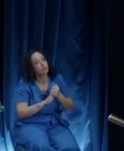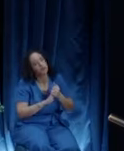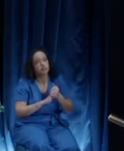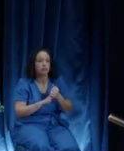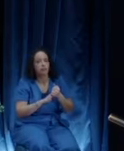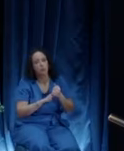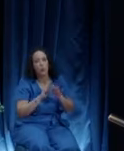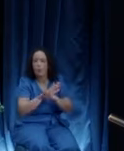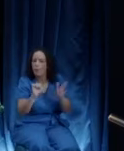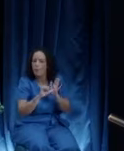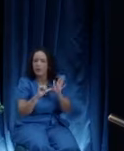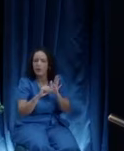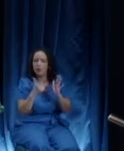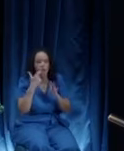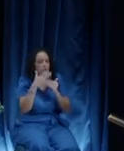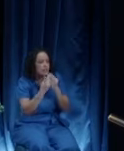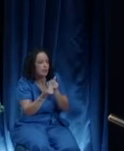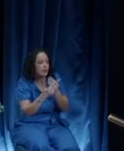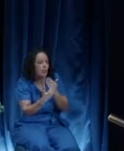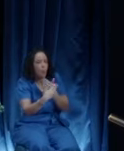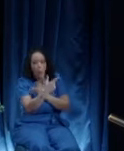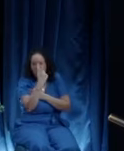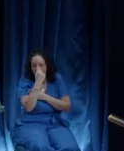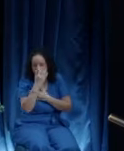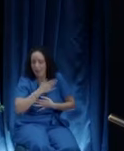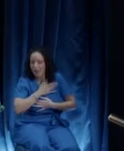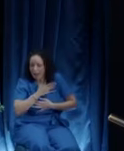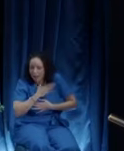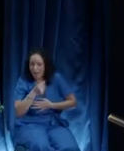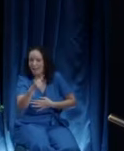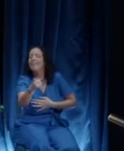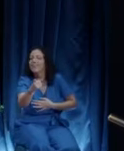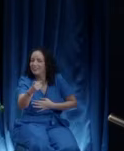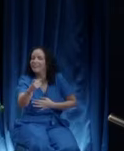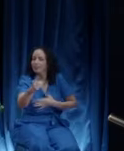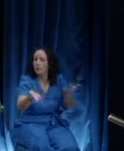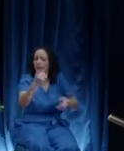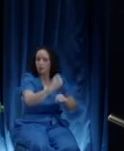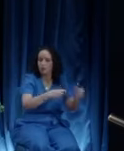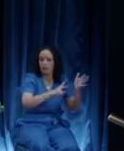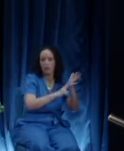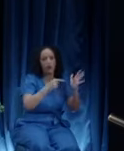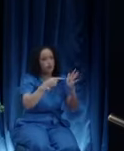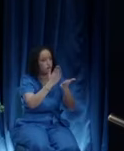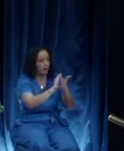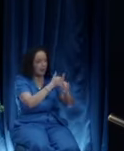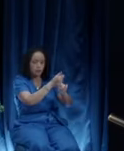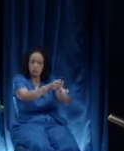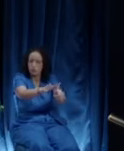likeable candidate than George Villiers, though he was devastatingly charming.